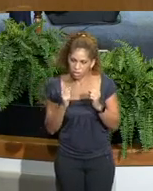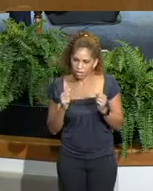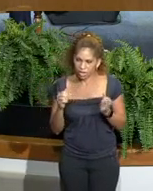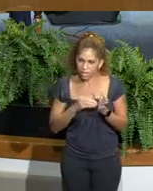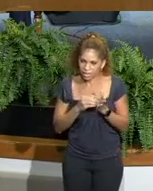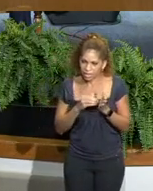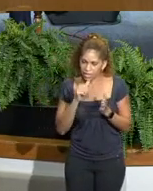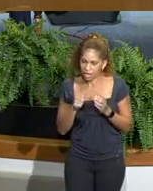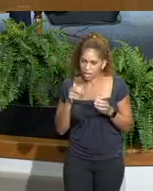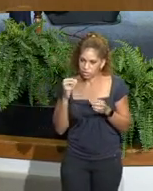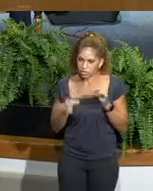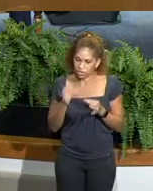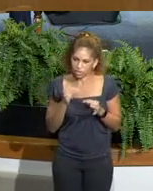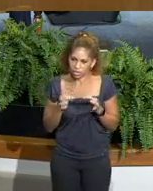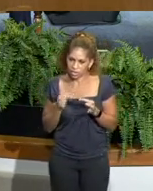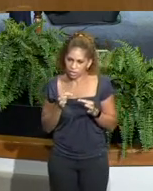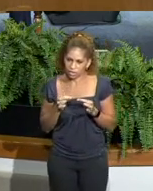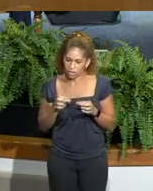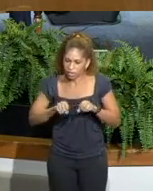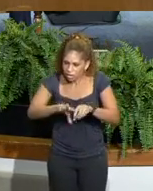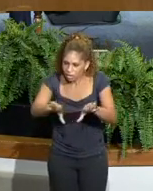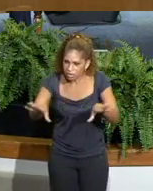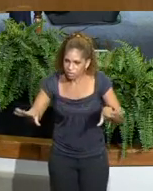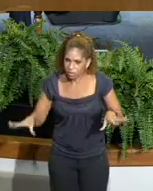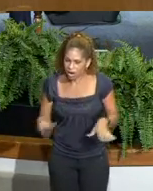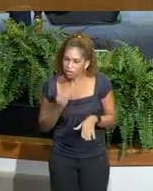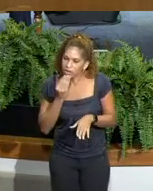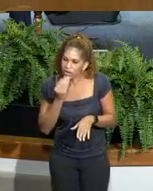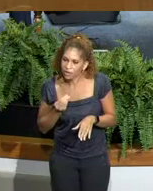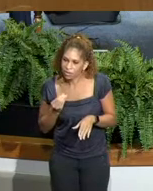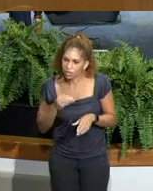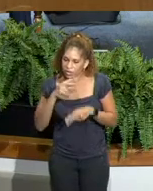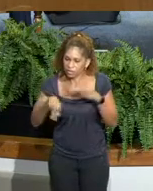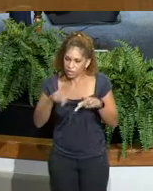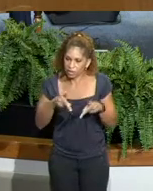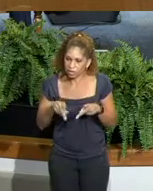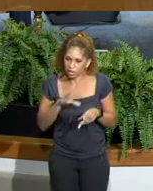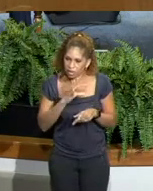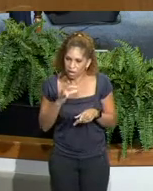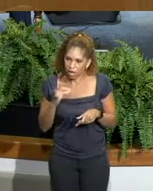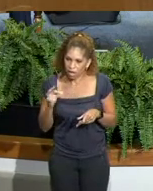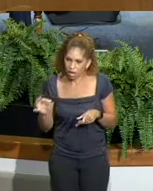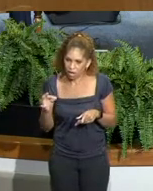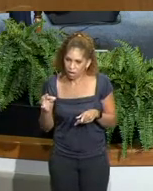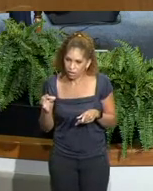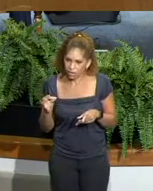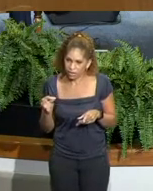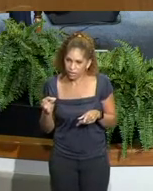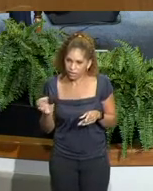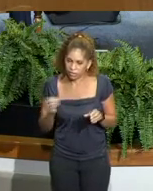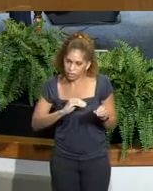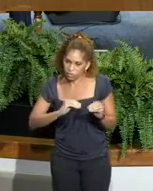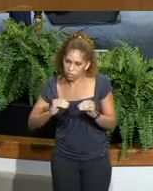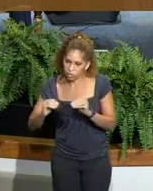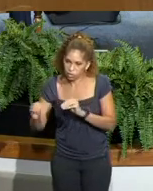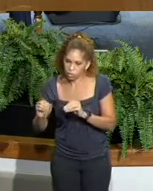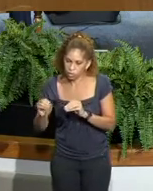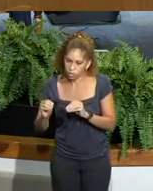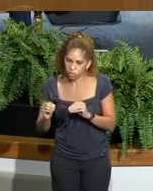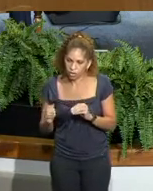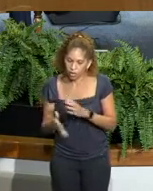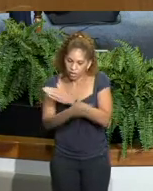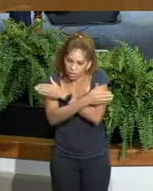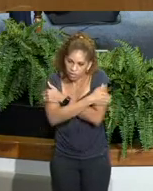scattered Hebrews, they were the people of the diaspora, i.e. like us. They had embraced Jesus's movement of